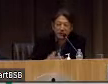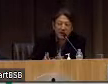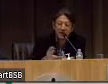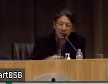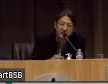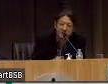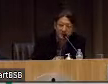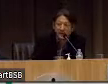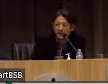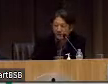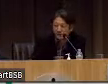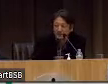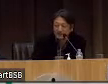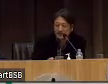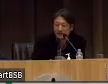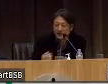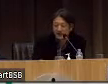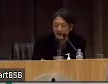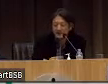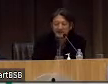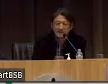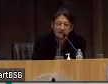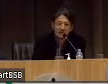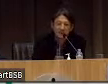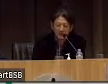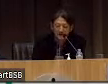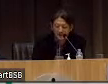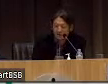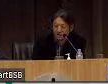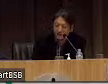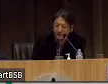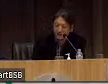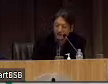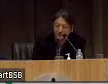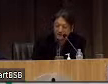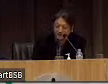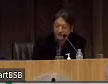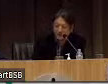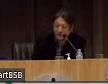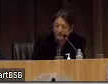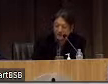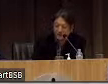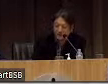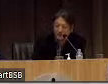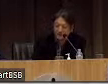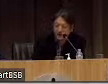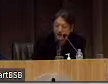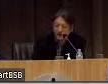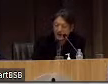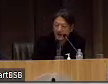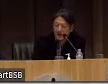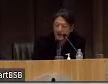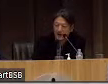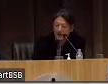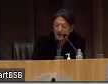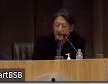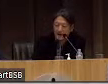what strategic goal can be support or supportee by other state.